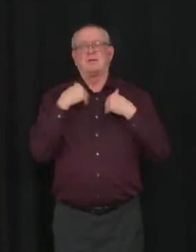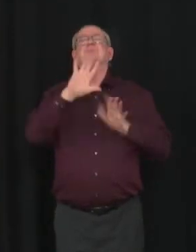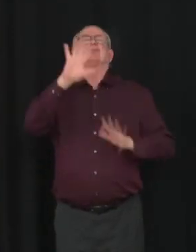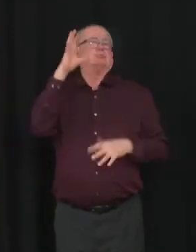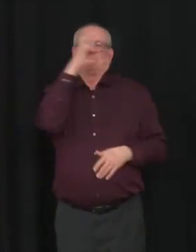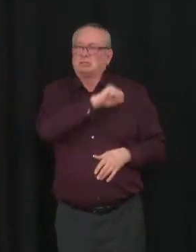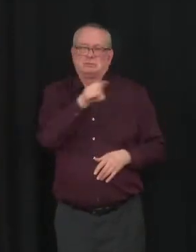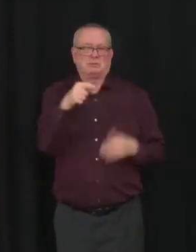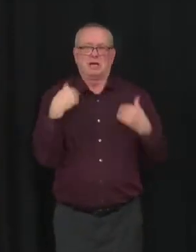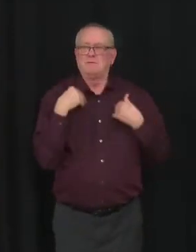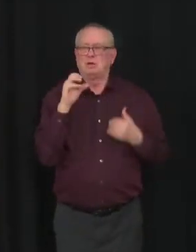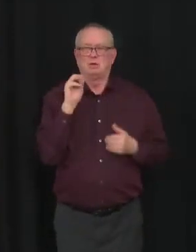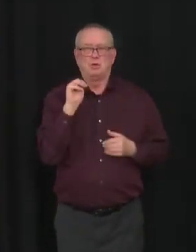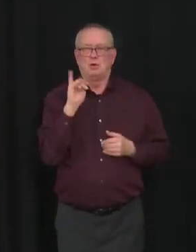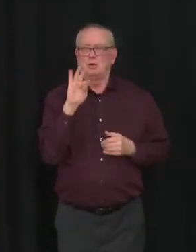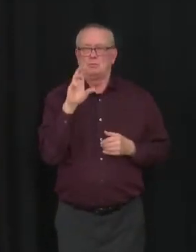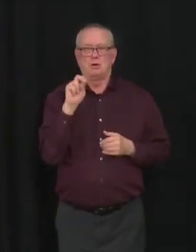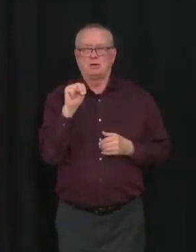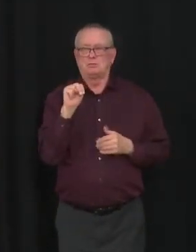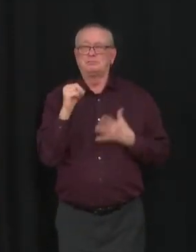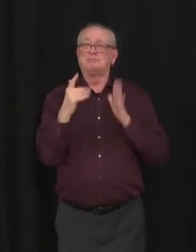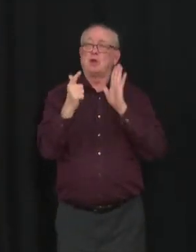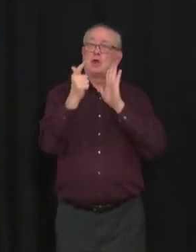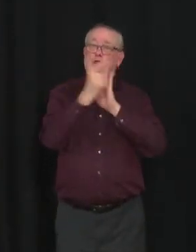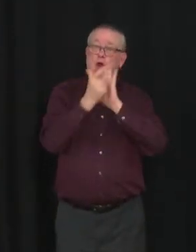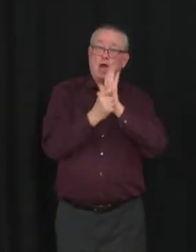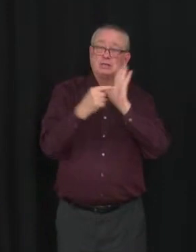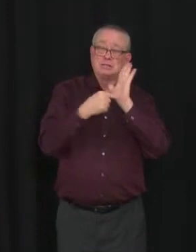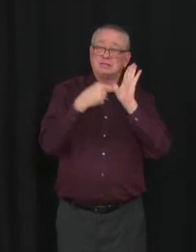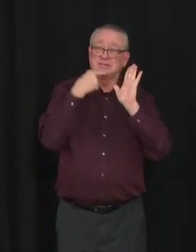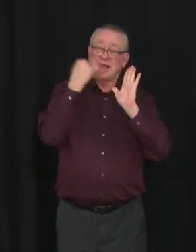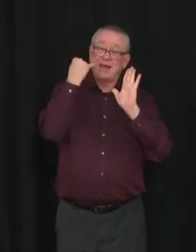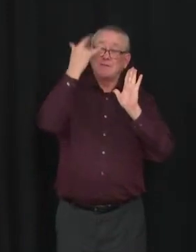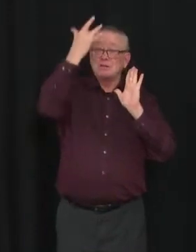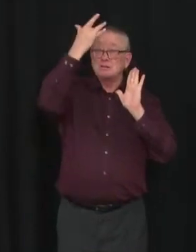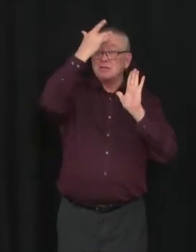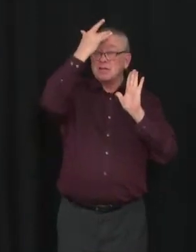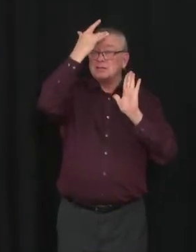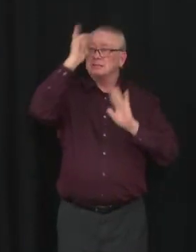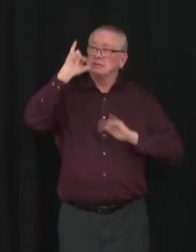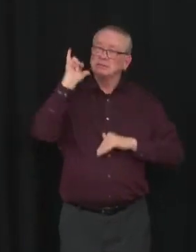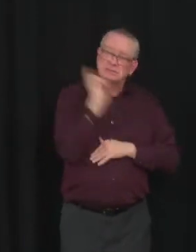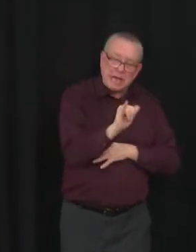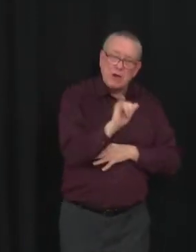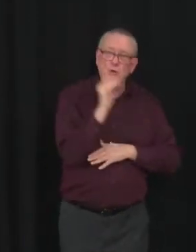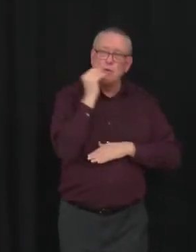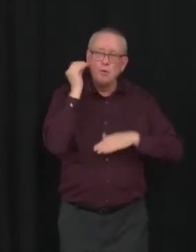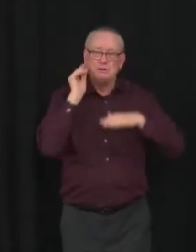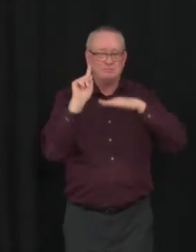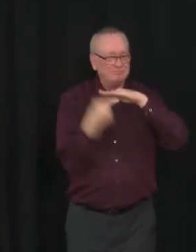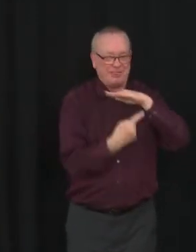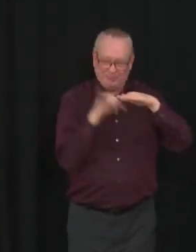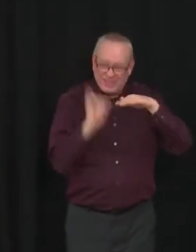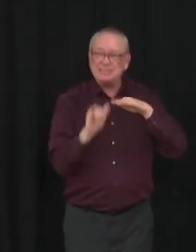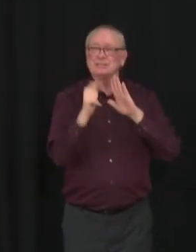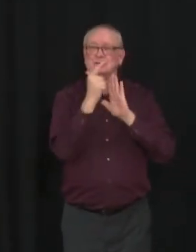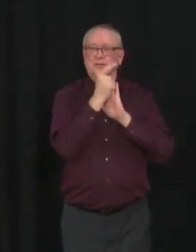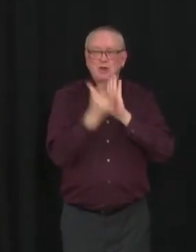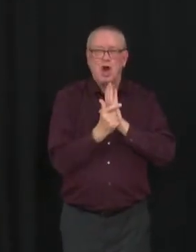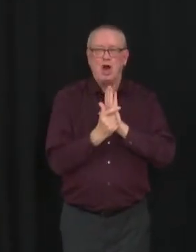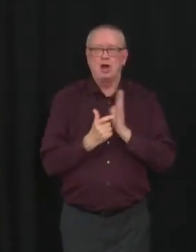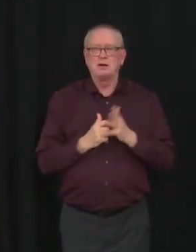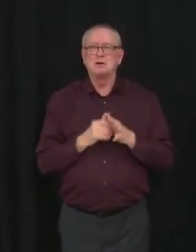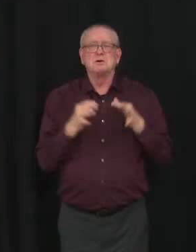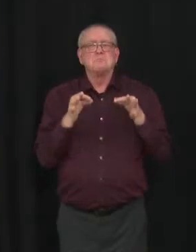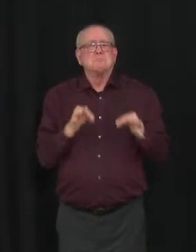requirement and more important now than ever. In general, reducing contact with others is one of the most important actions we can take in